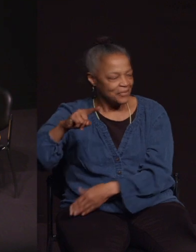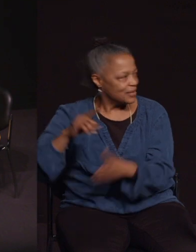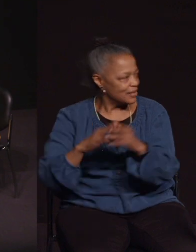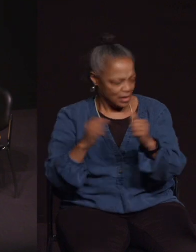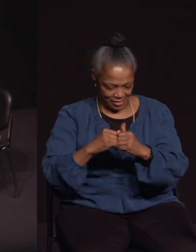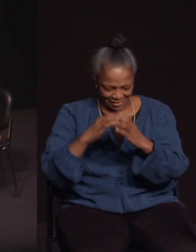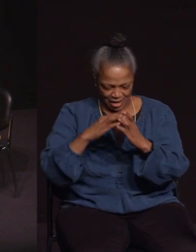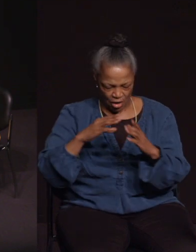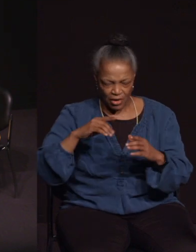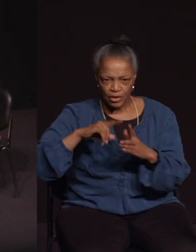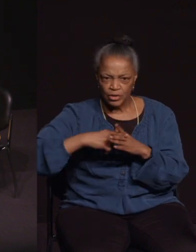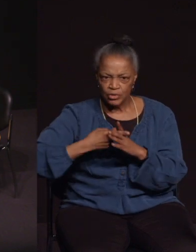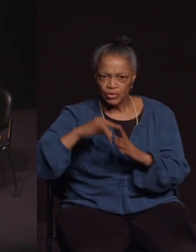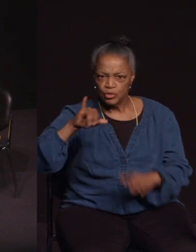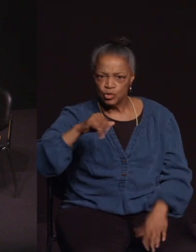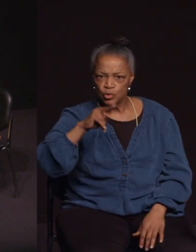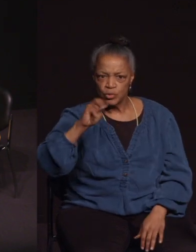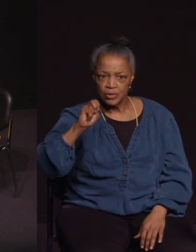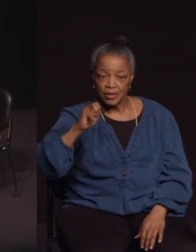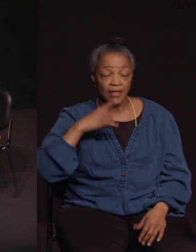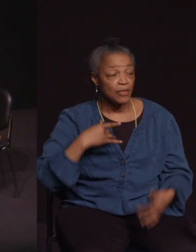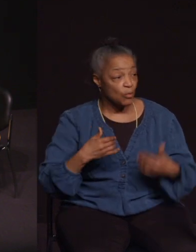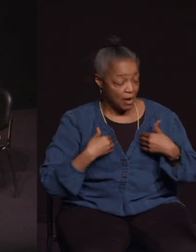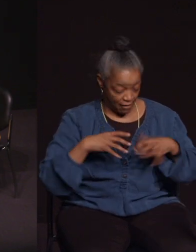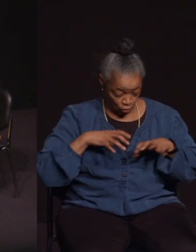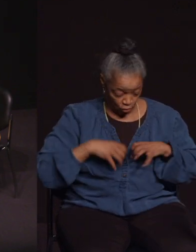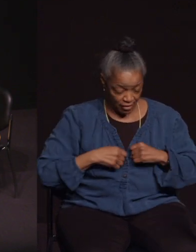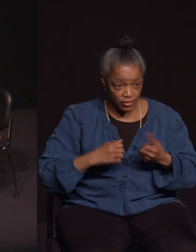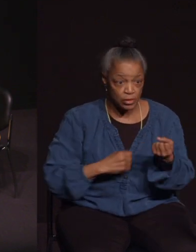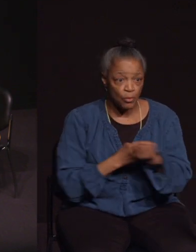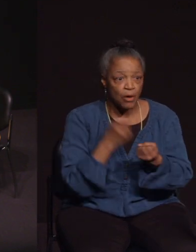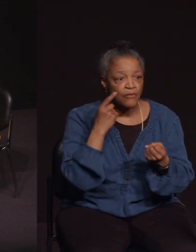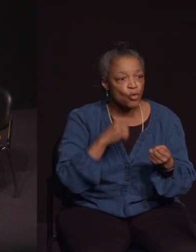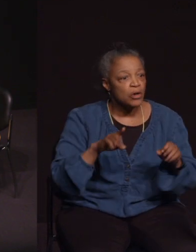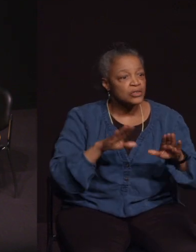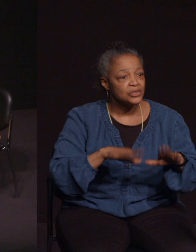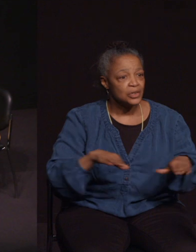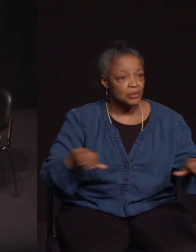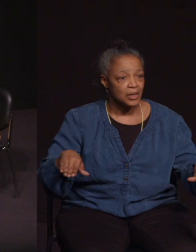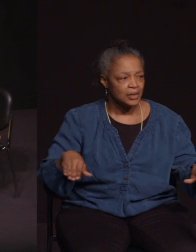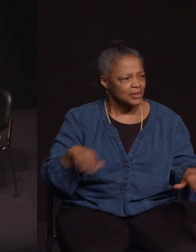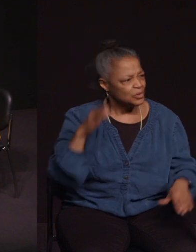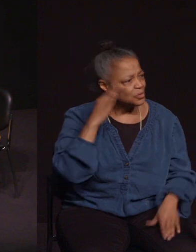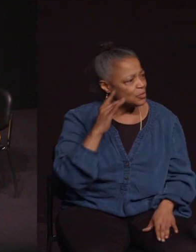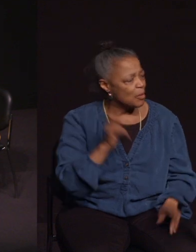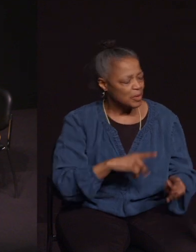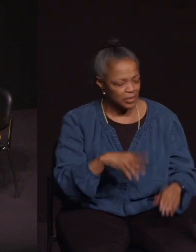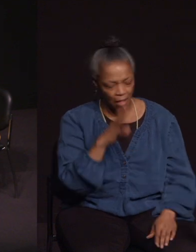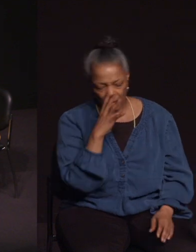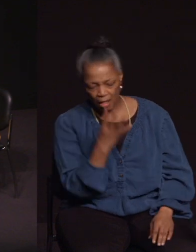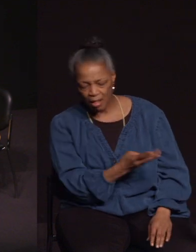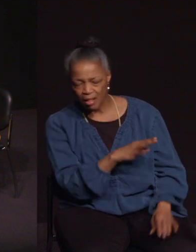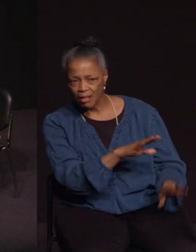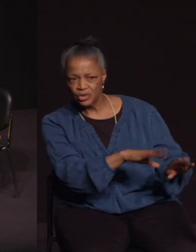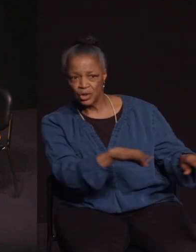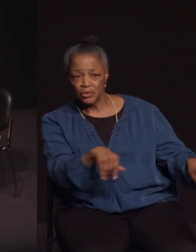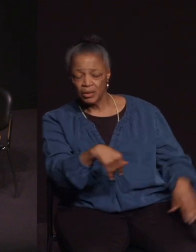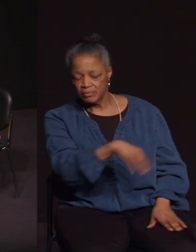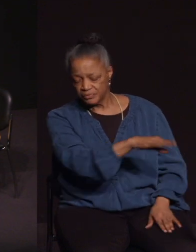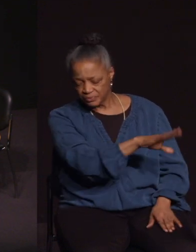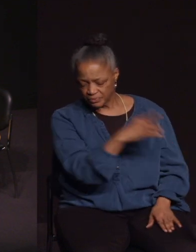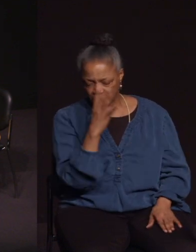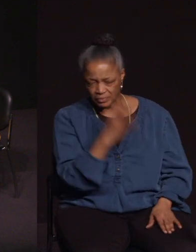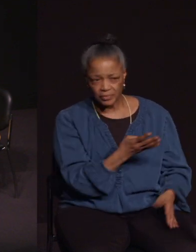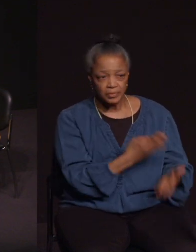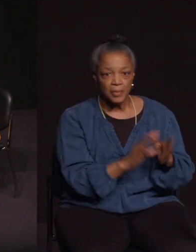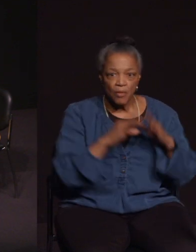June. And then we have grief support for children. Children are often left behind. People